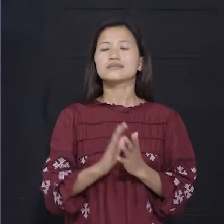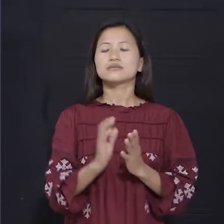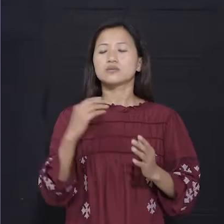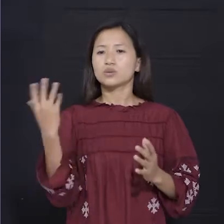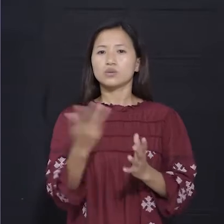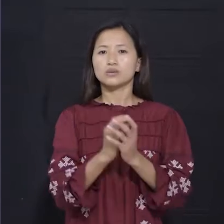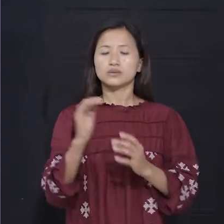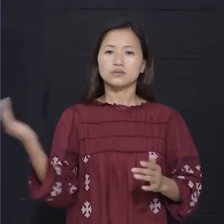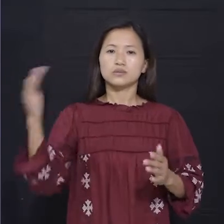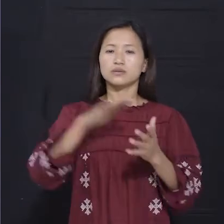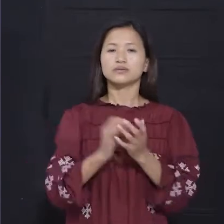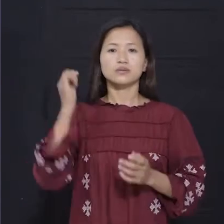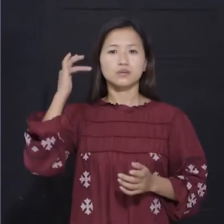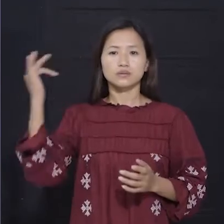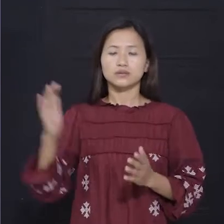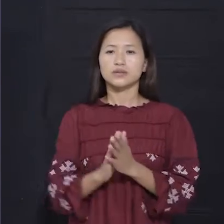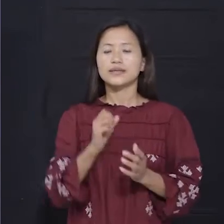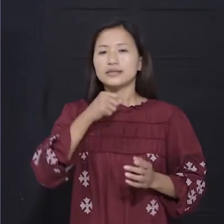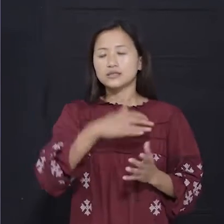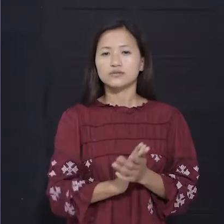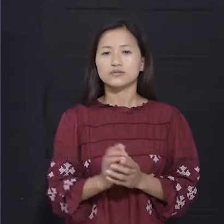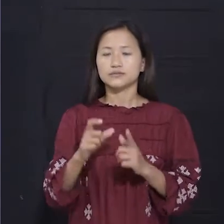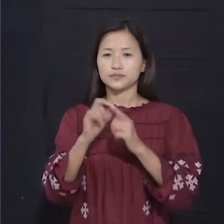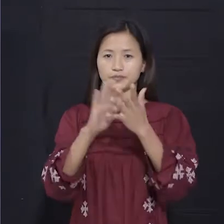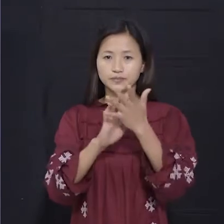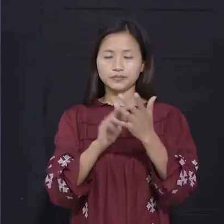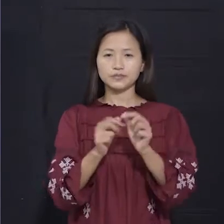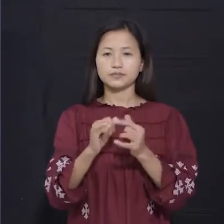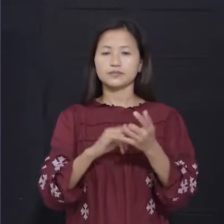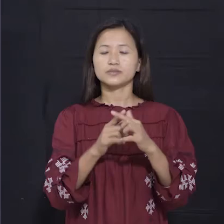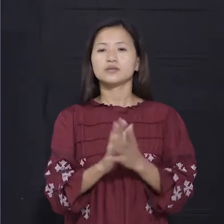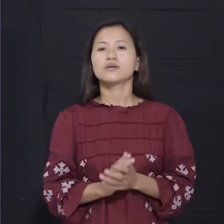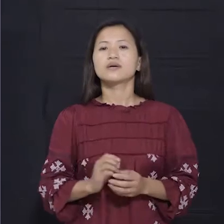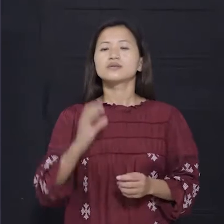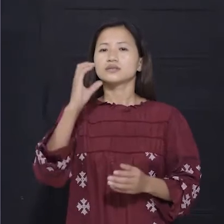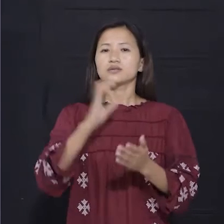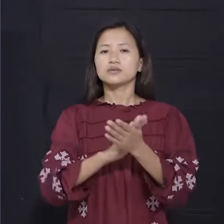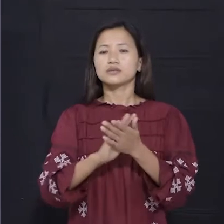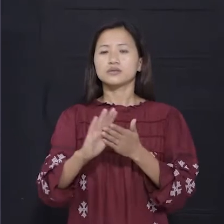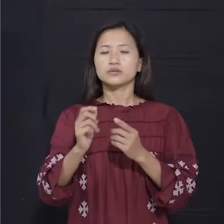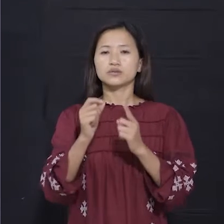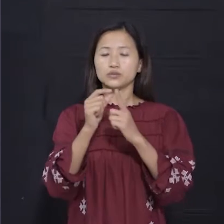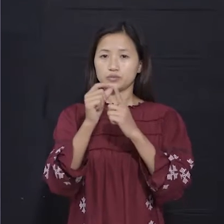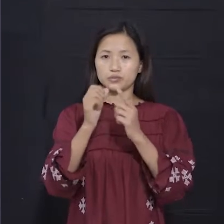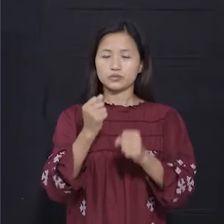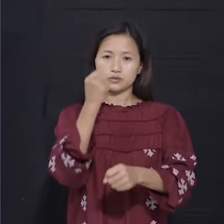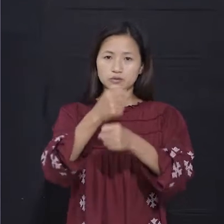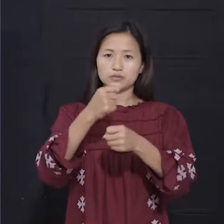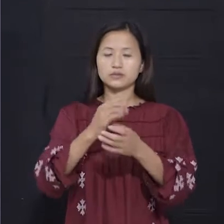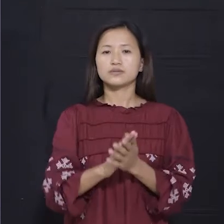Indian history, alright? Now, so this Chandragupta I, like I said, he was the founder of the